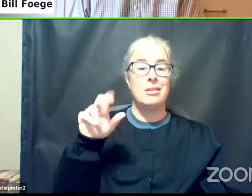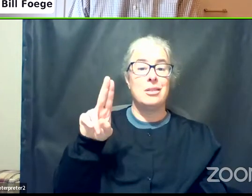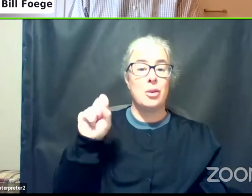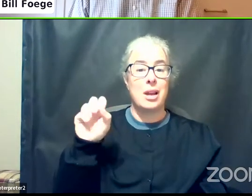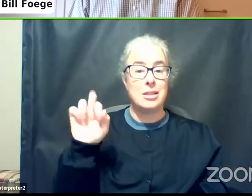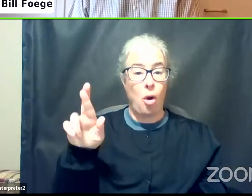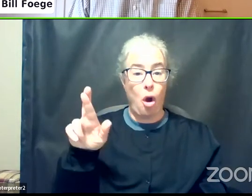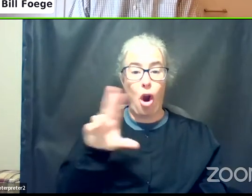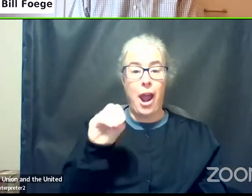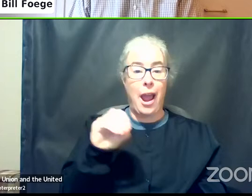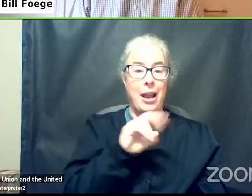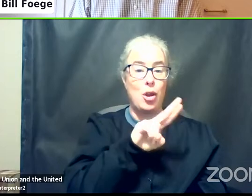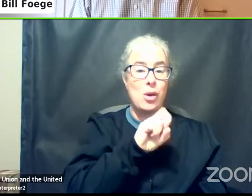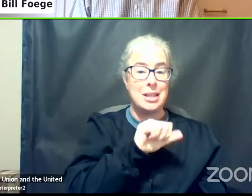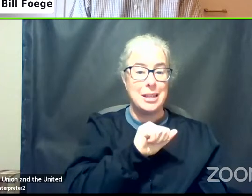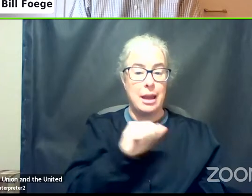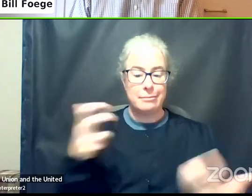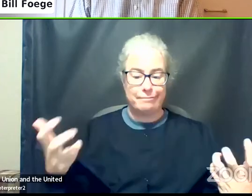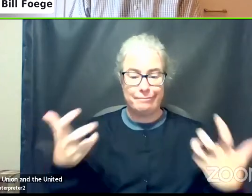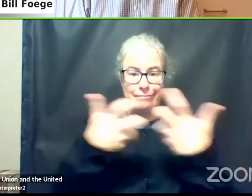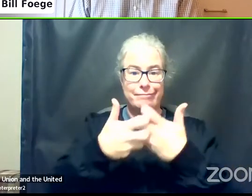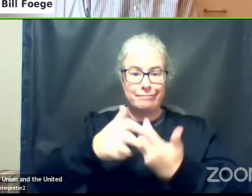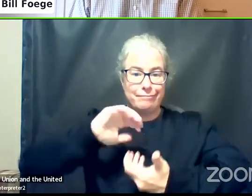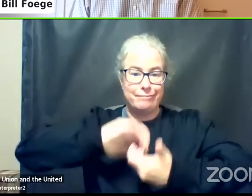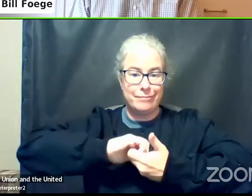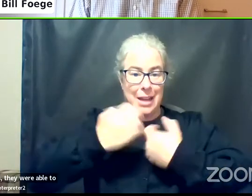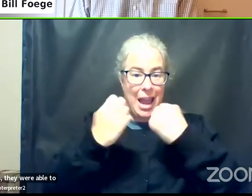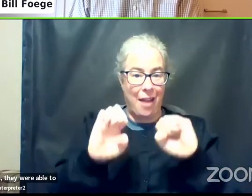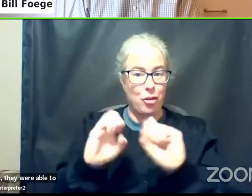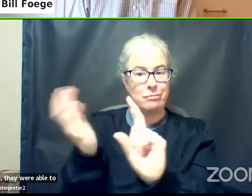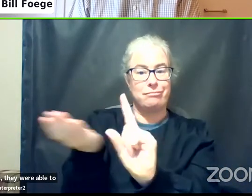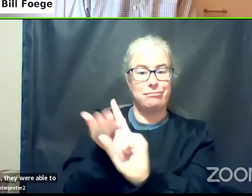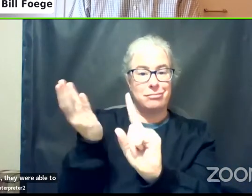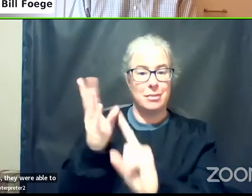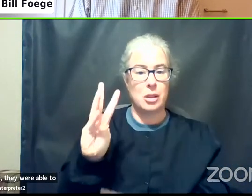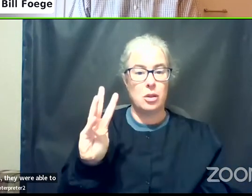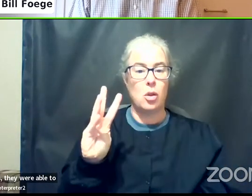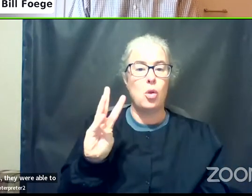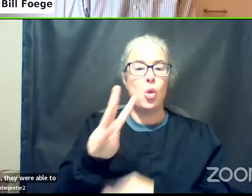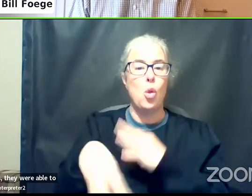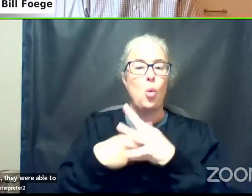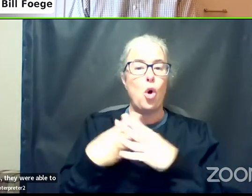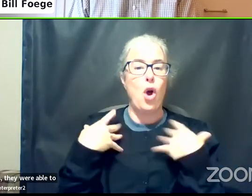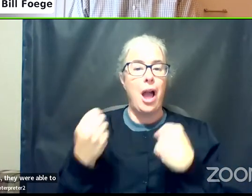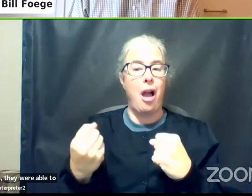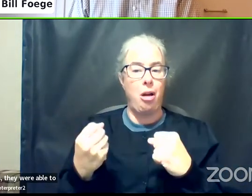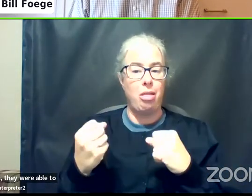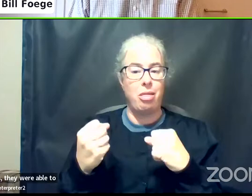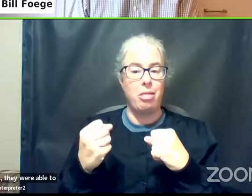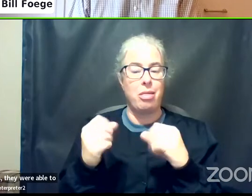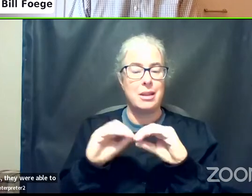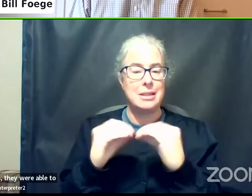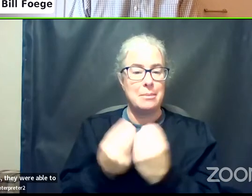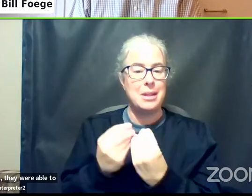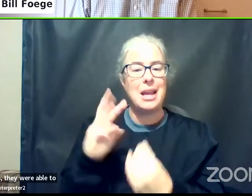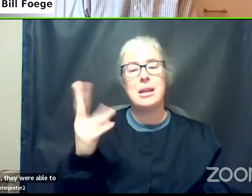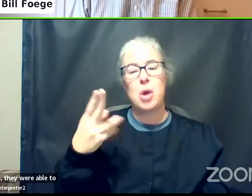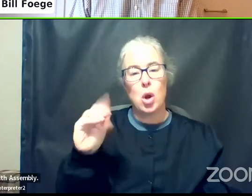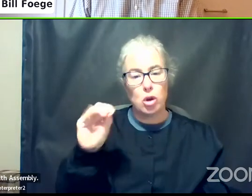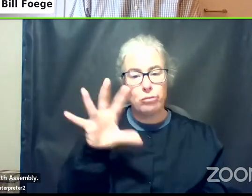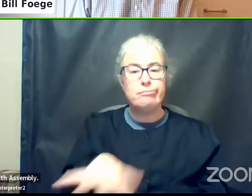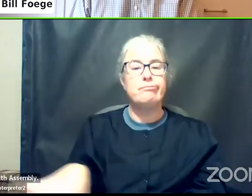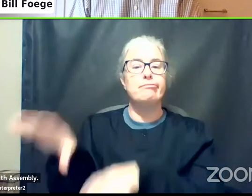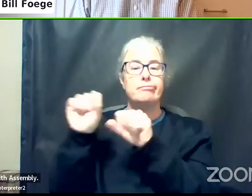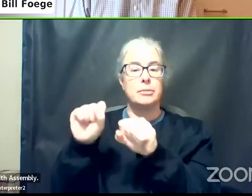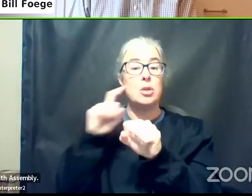the United States combined their efforts they were able to convince the World Health assembly and who took this